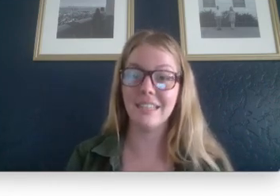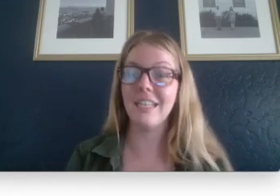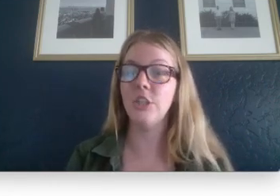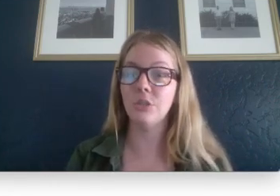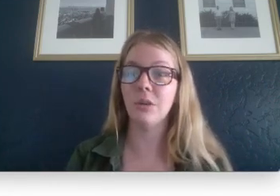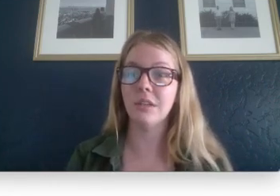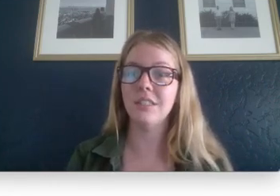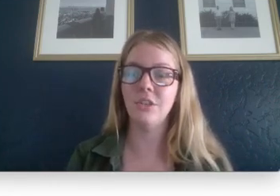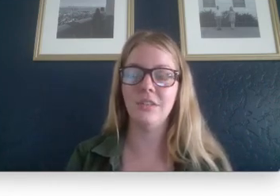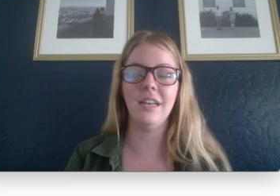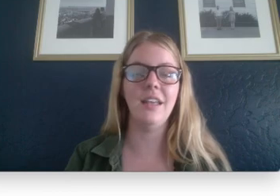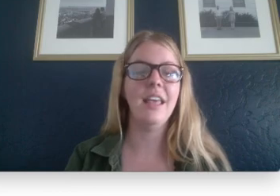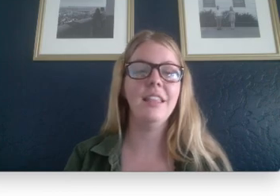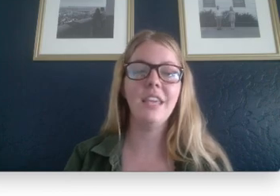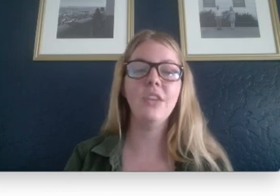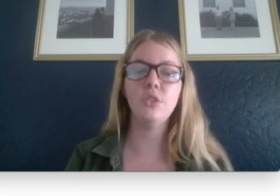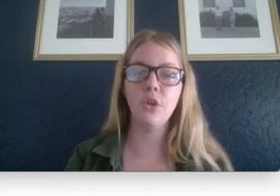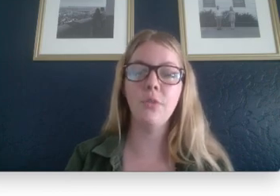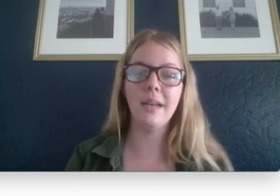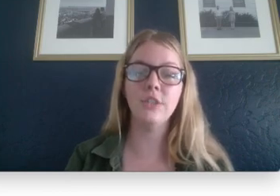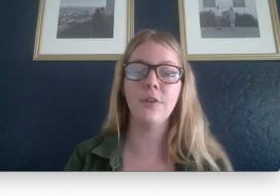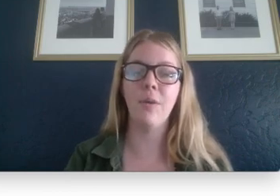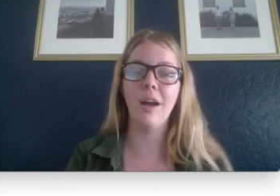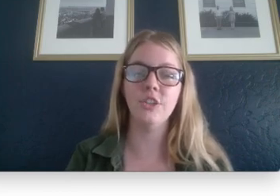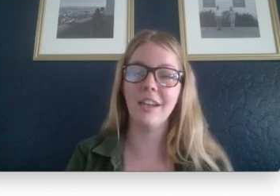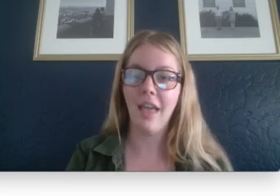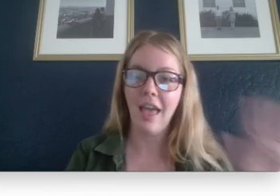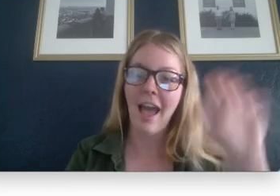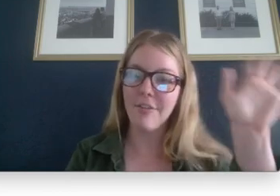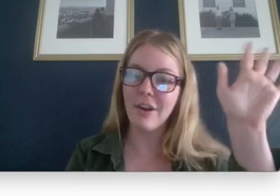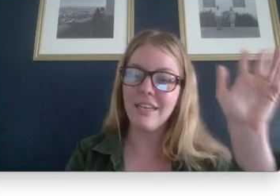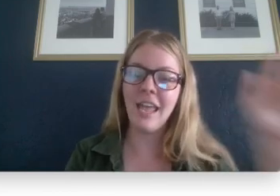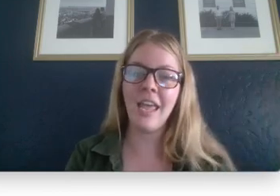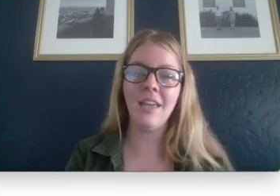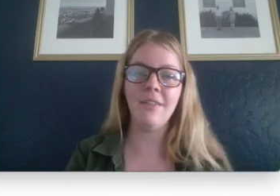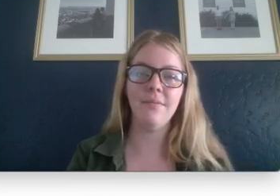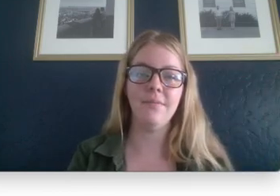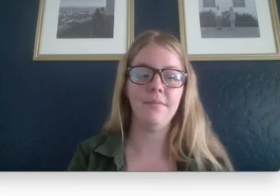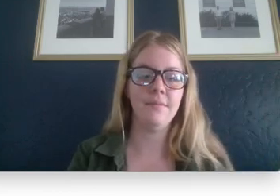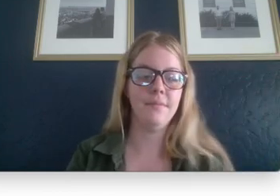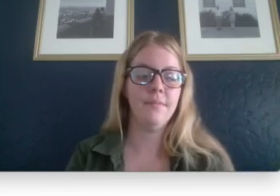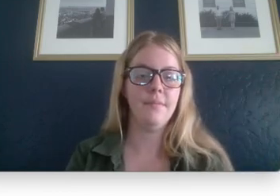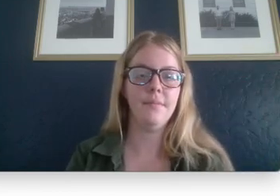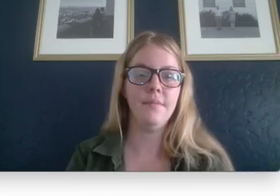great dictation words that you did. Thank you so much for watching. Have a great day.